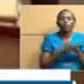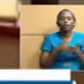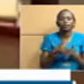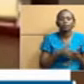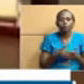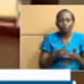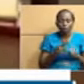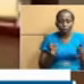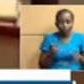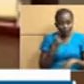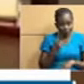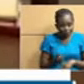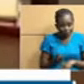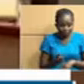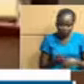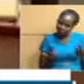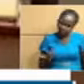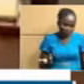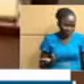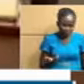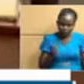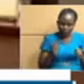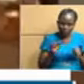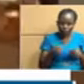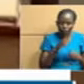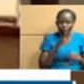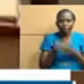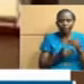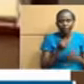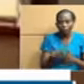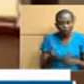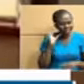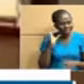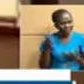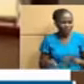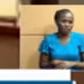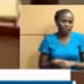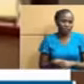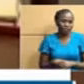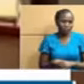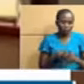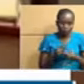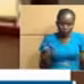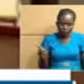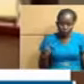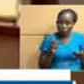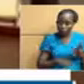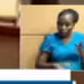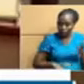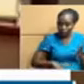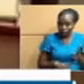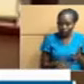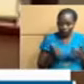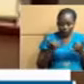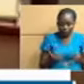protection interventions are falling, cannot be sustainable. We have had that debate. But the news here that we